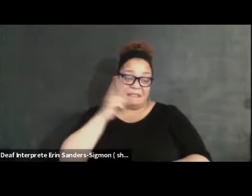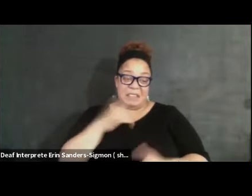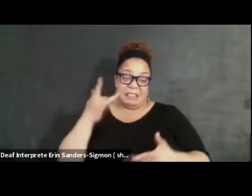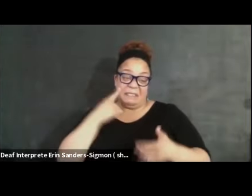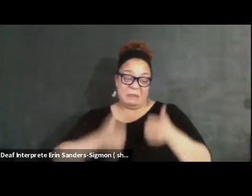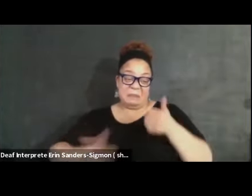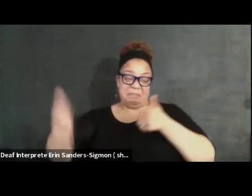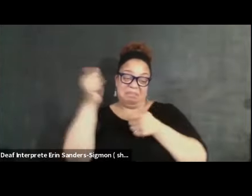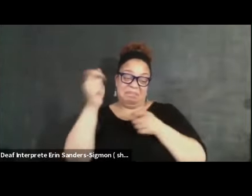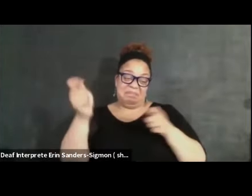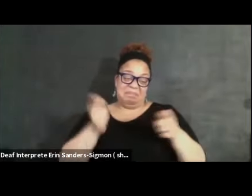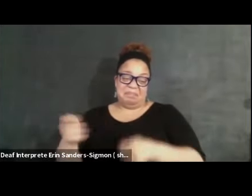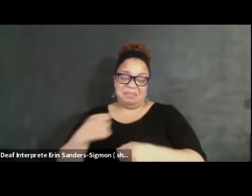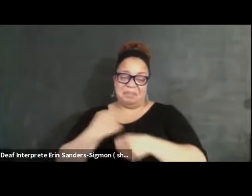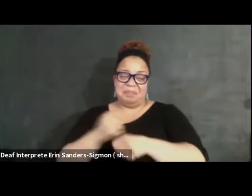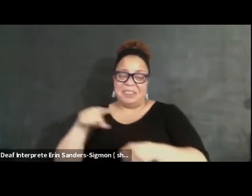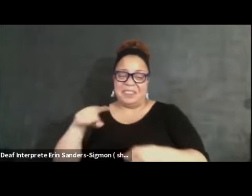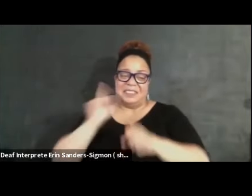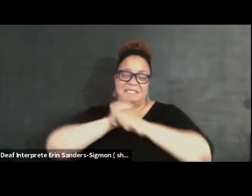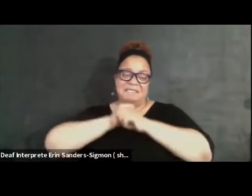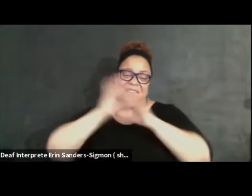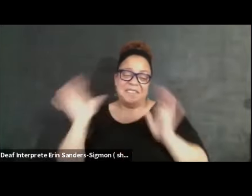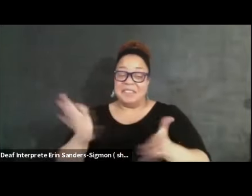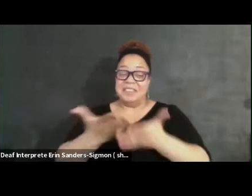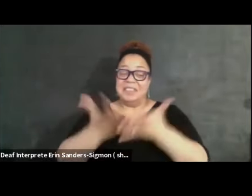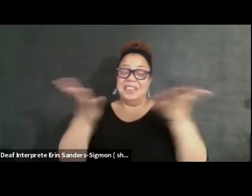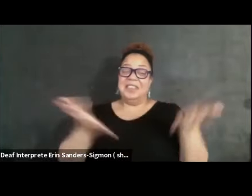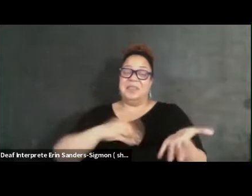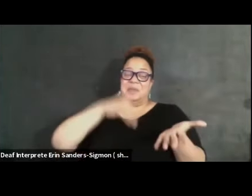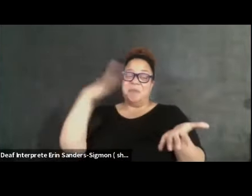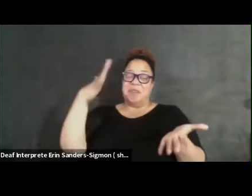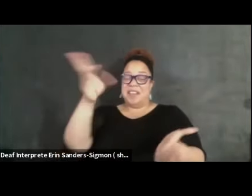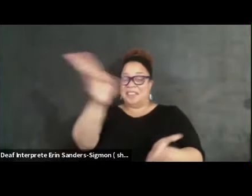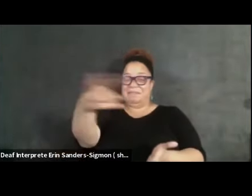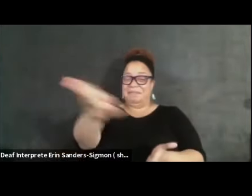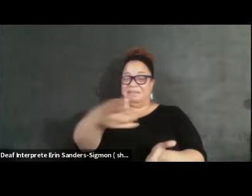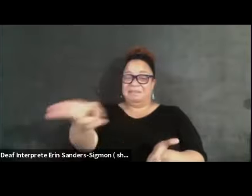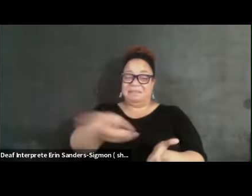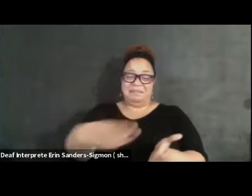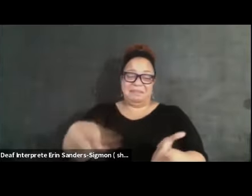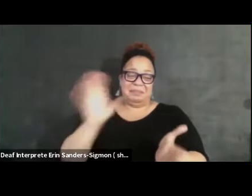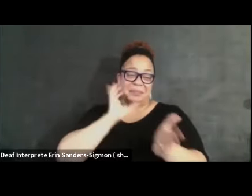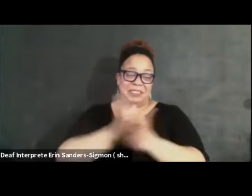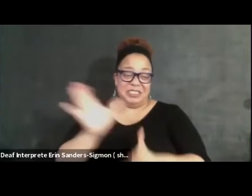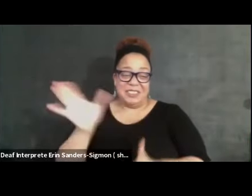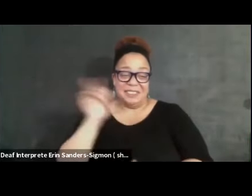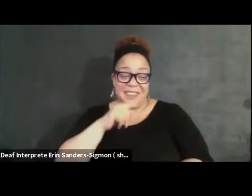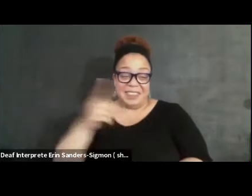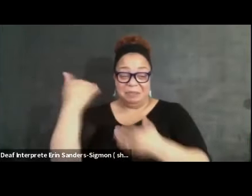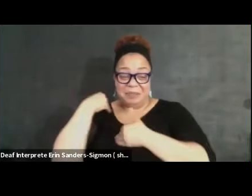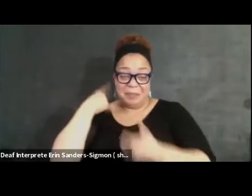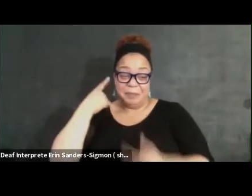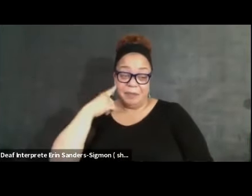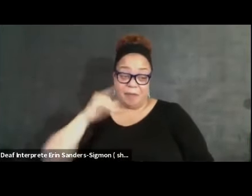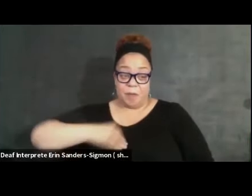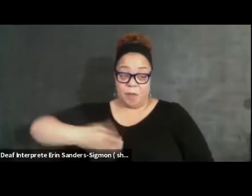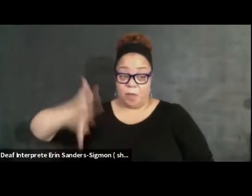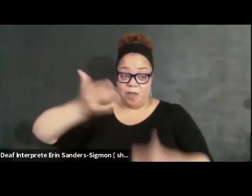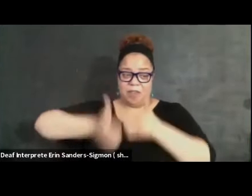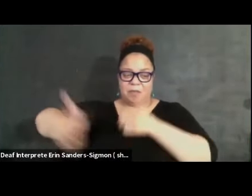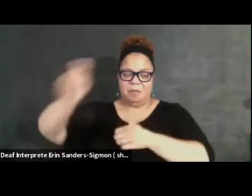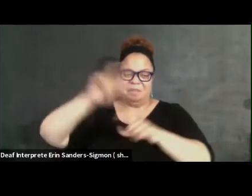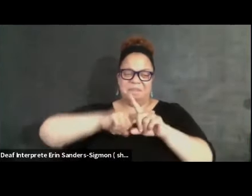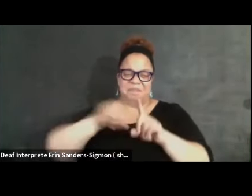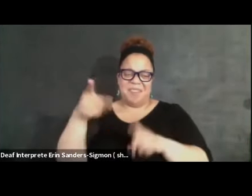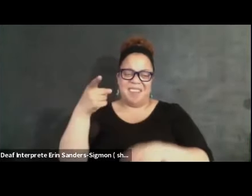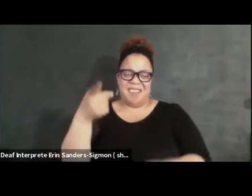modern day enemy? Blacks who don't abide by the law make their own lives hard. But when you're caught, the first thing you do is play the race card. We're